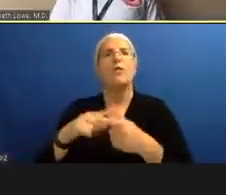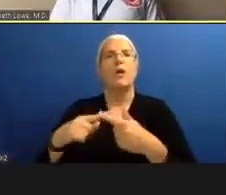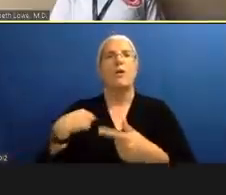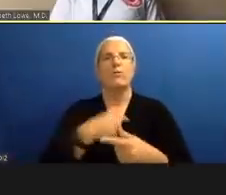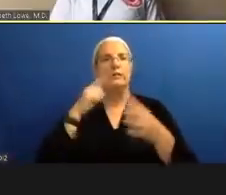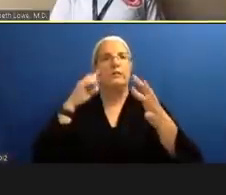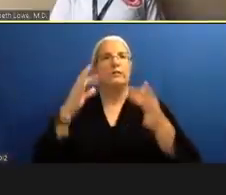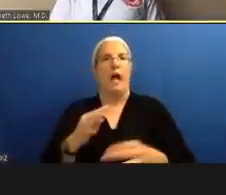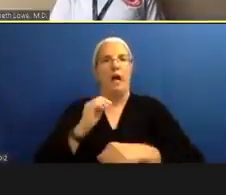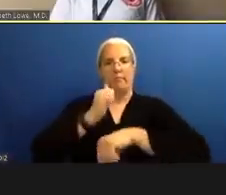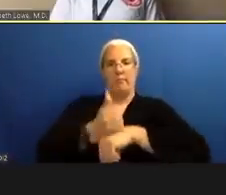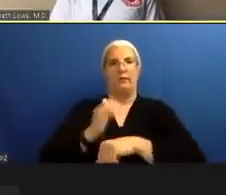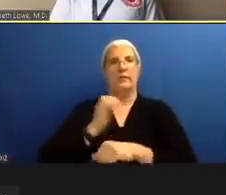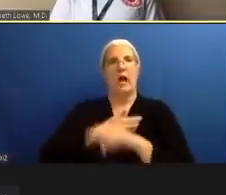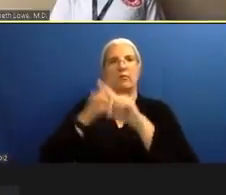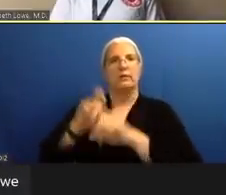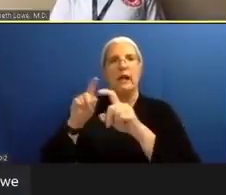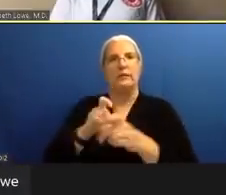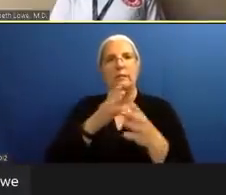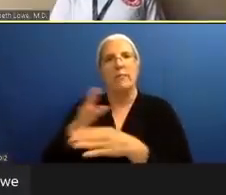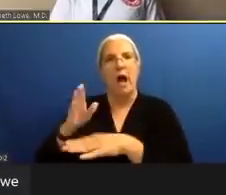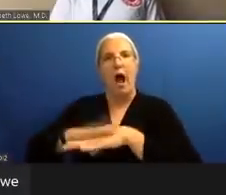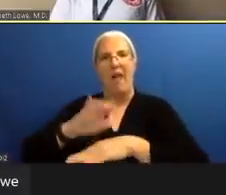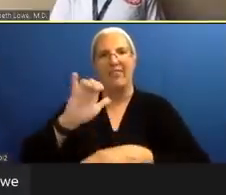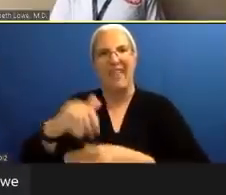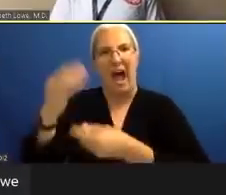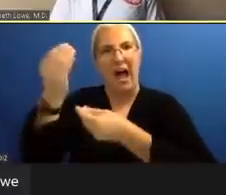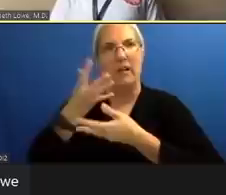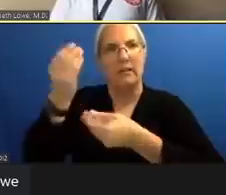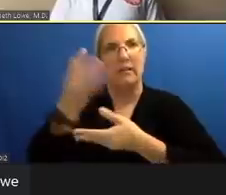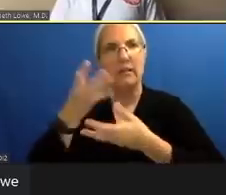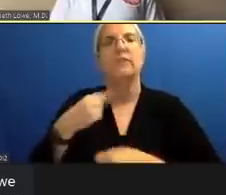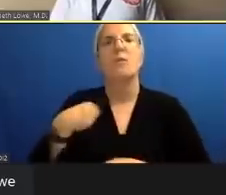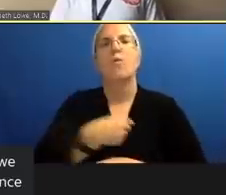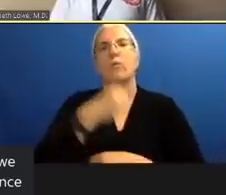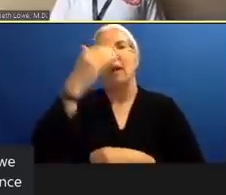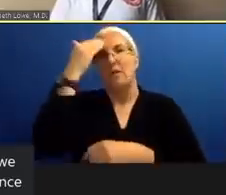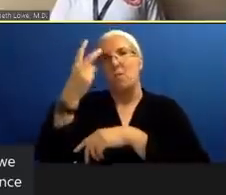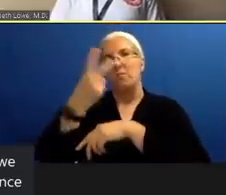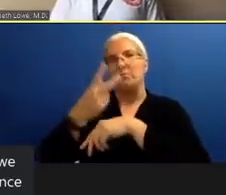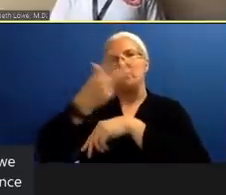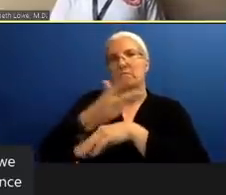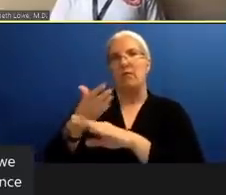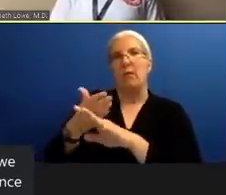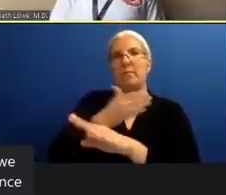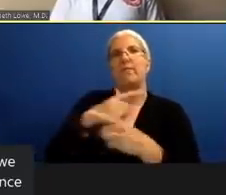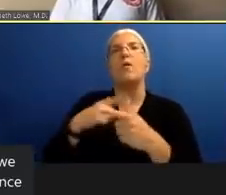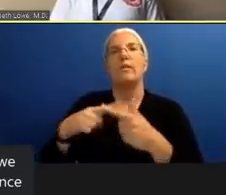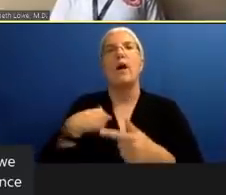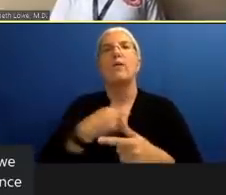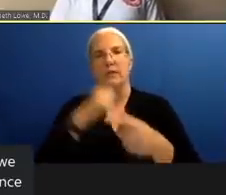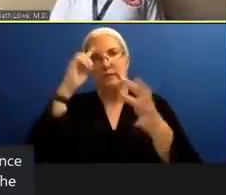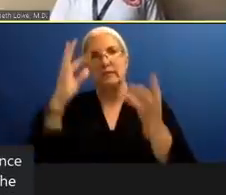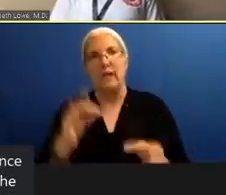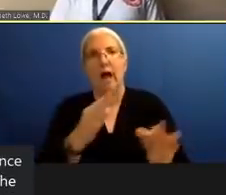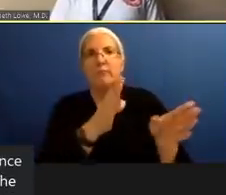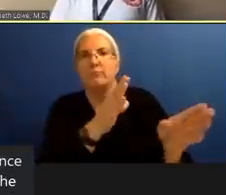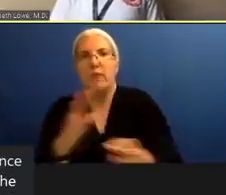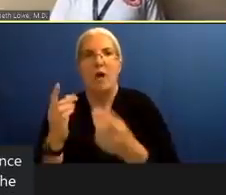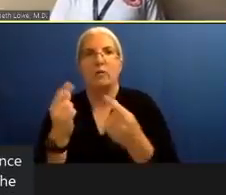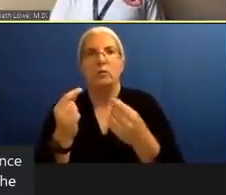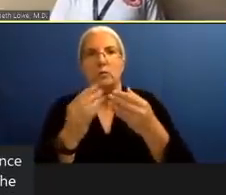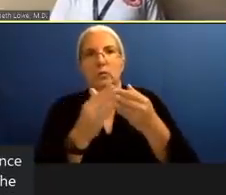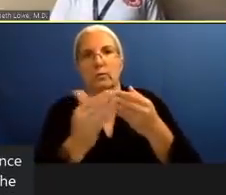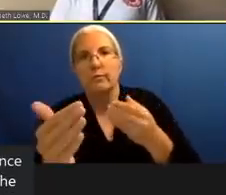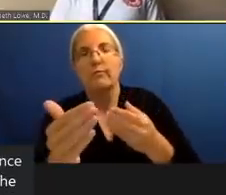2 or 3 days in advance, and we can determine where we should go. So half of the time I'm in the skilled nursing facilities or those residential